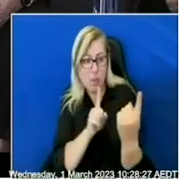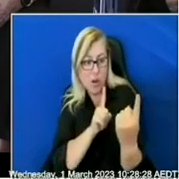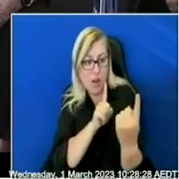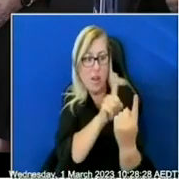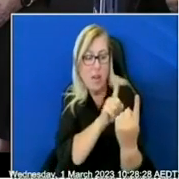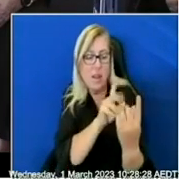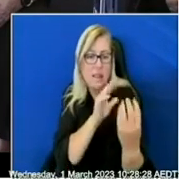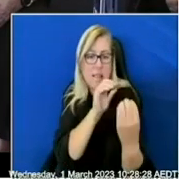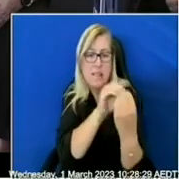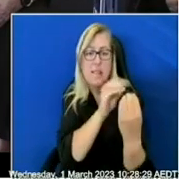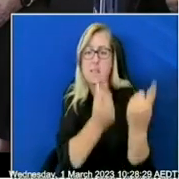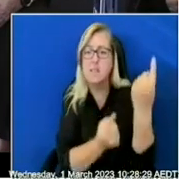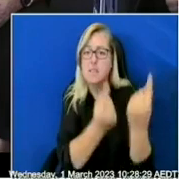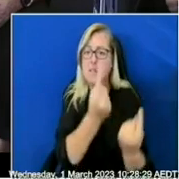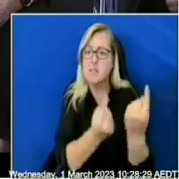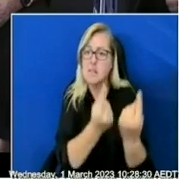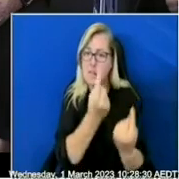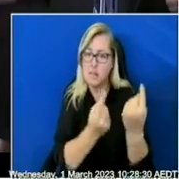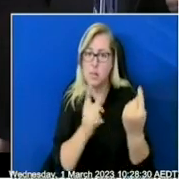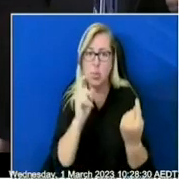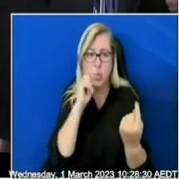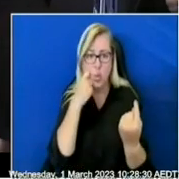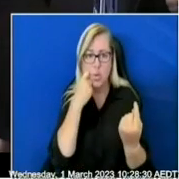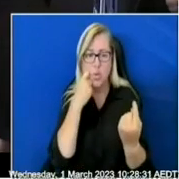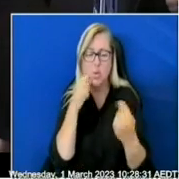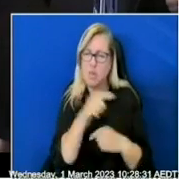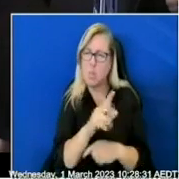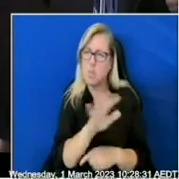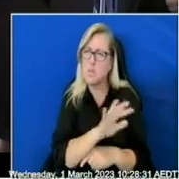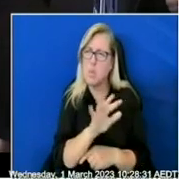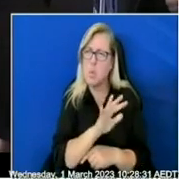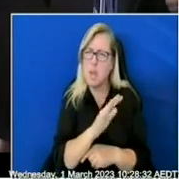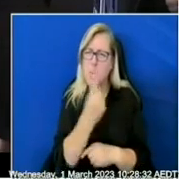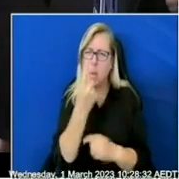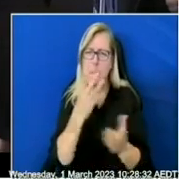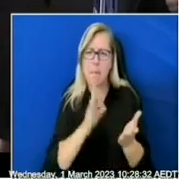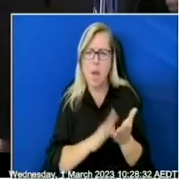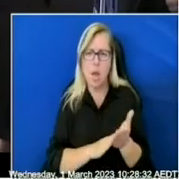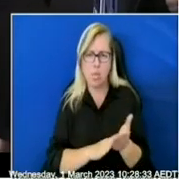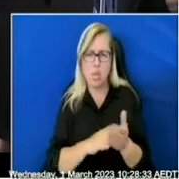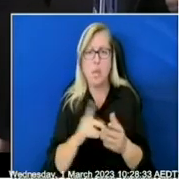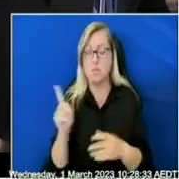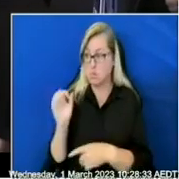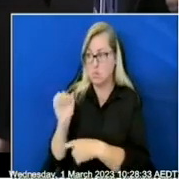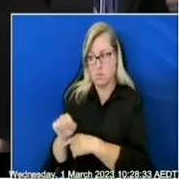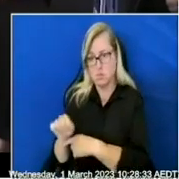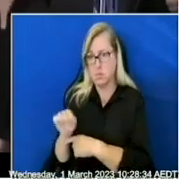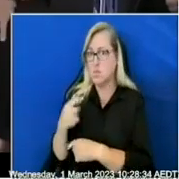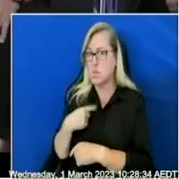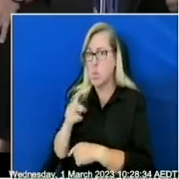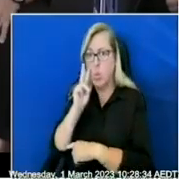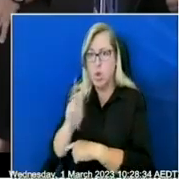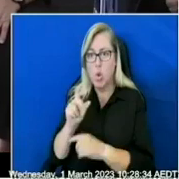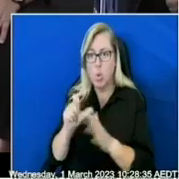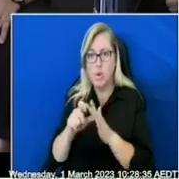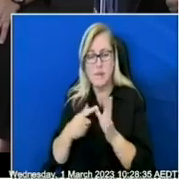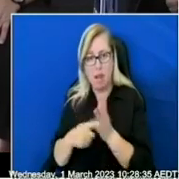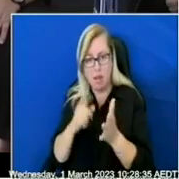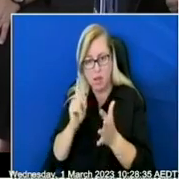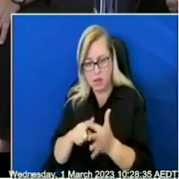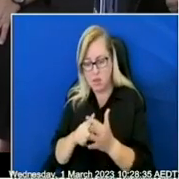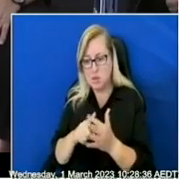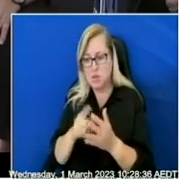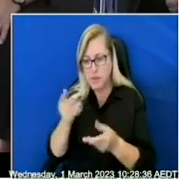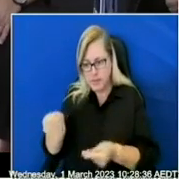that was for about a month, wasn't it? Yeah, we looked at the date, so we went through all mum's record and just trying to